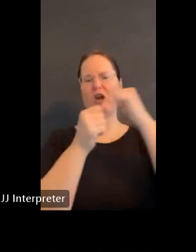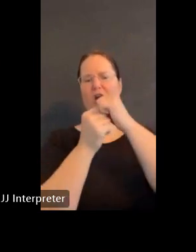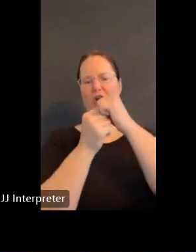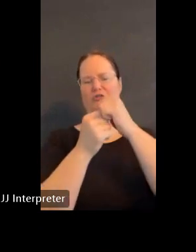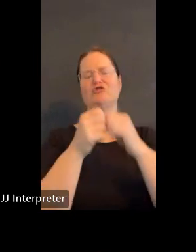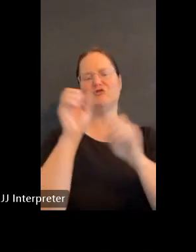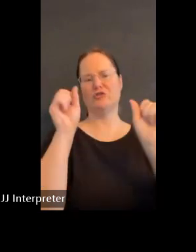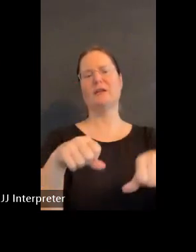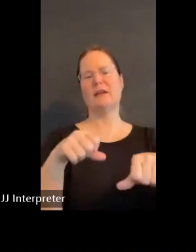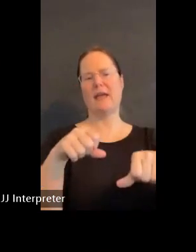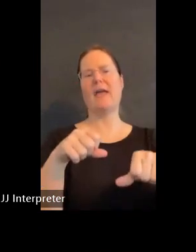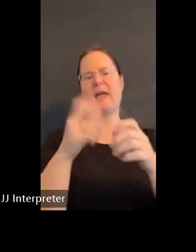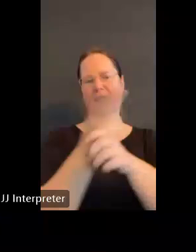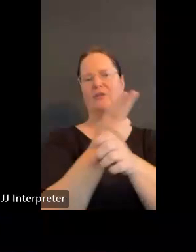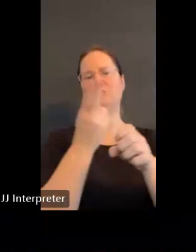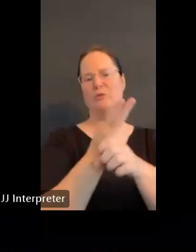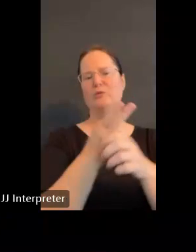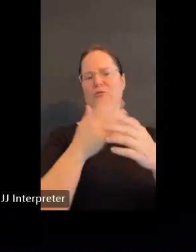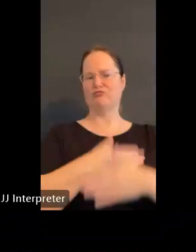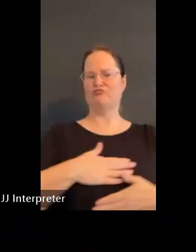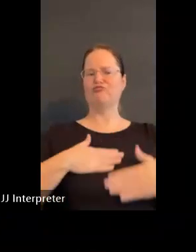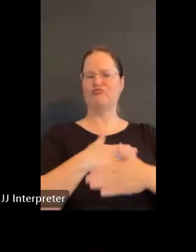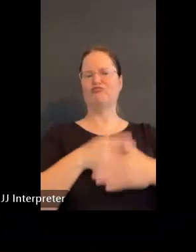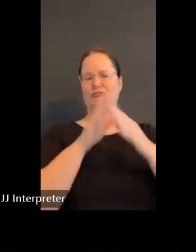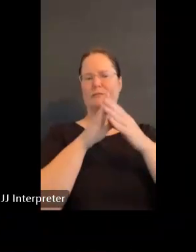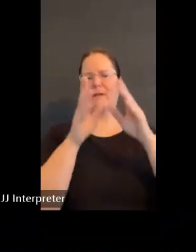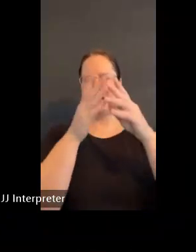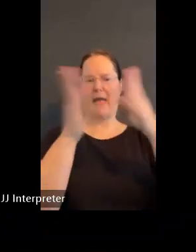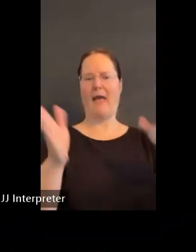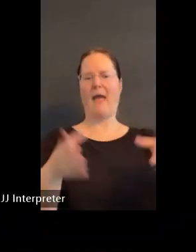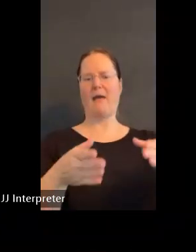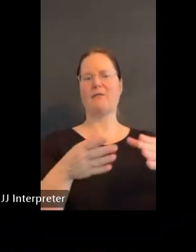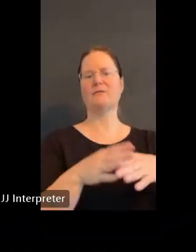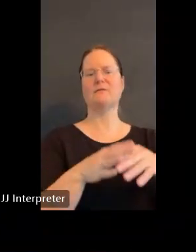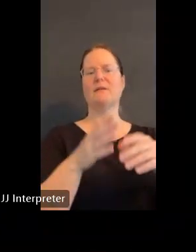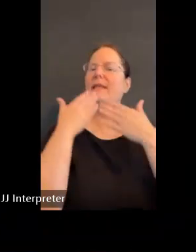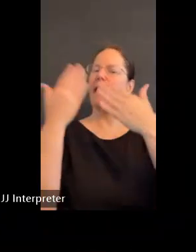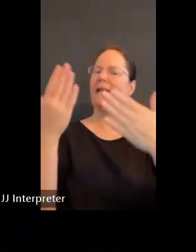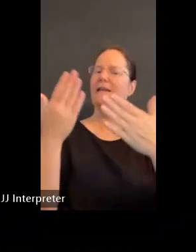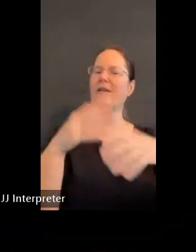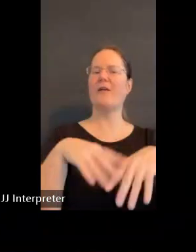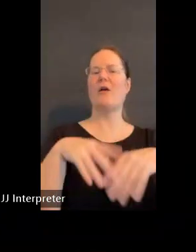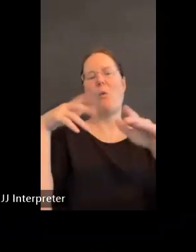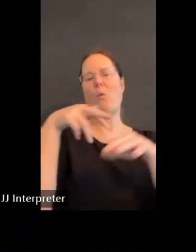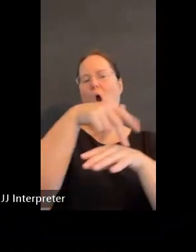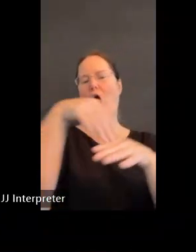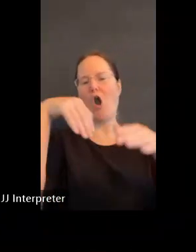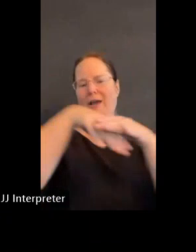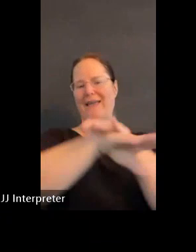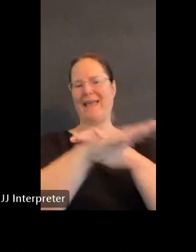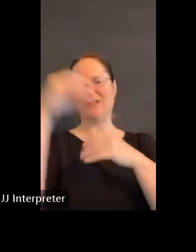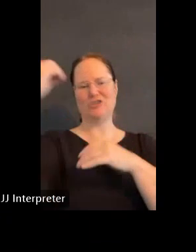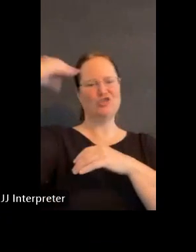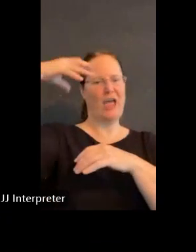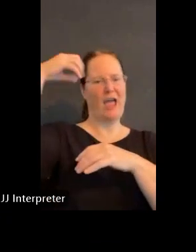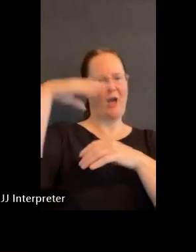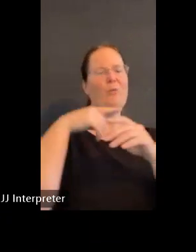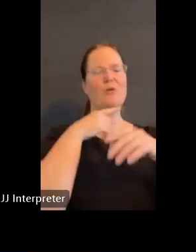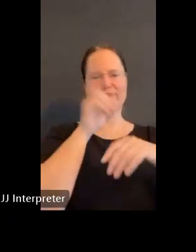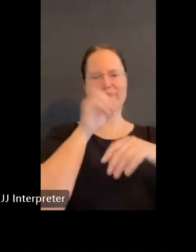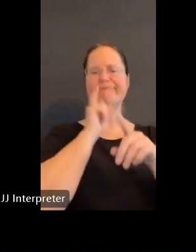be able to use and enjoy their housing. Gloria, thanks. A walk-in shower, absolutely. Another modification.